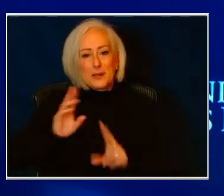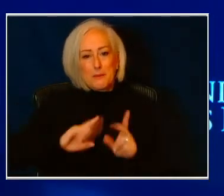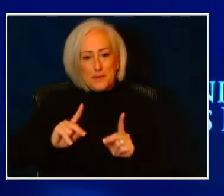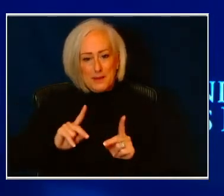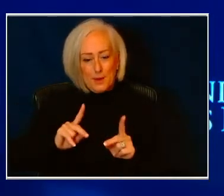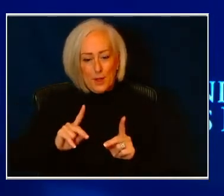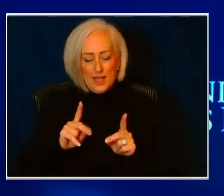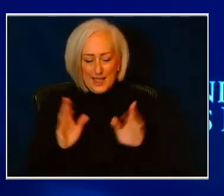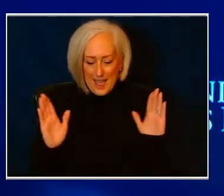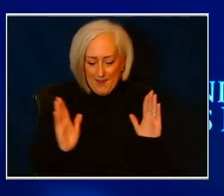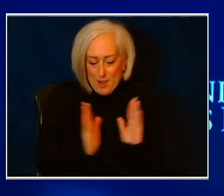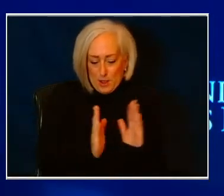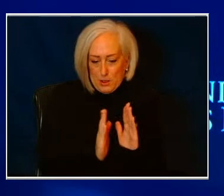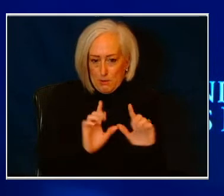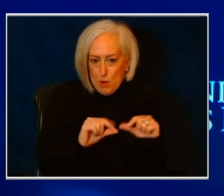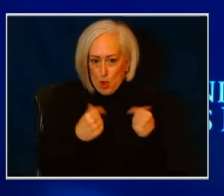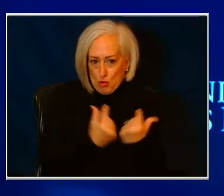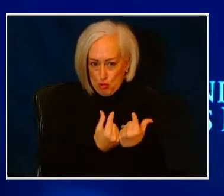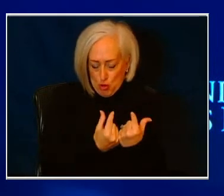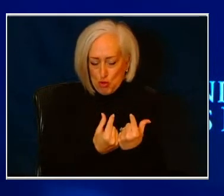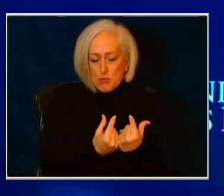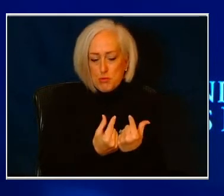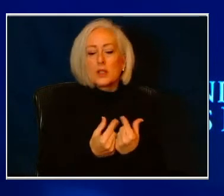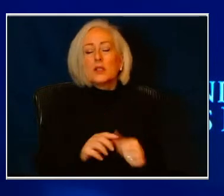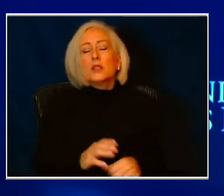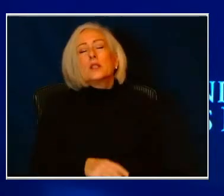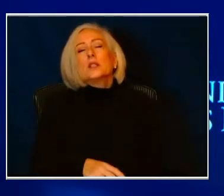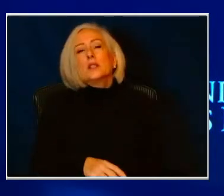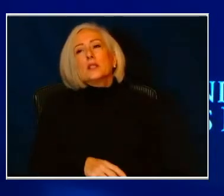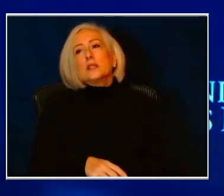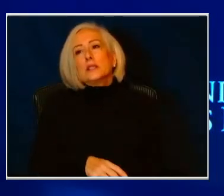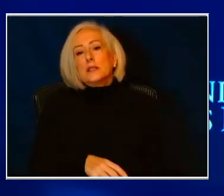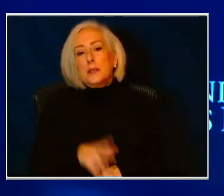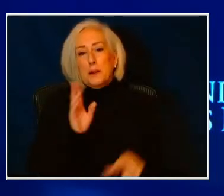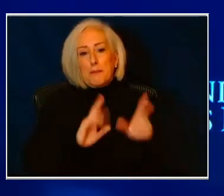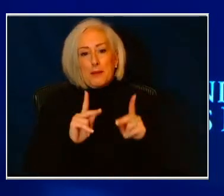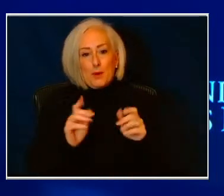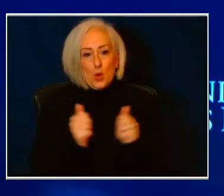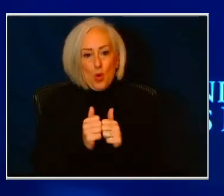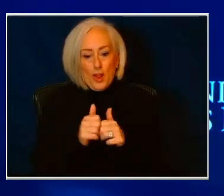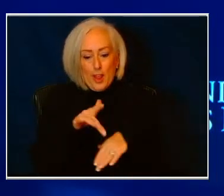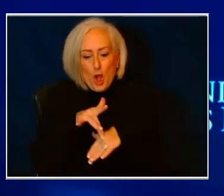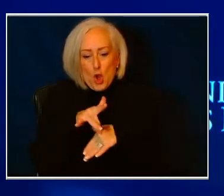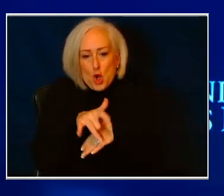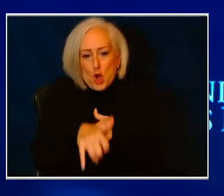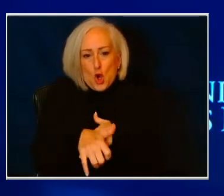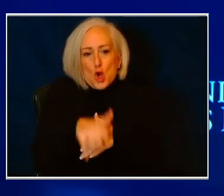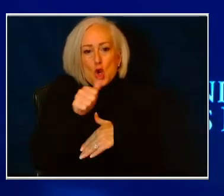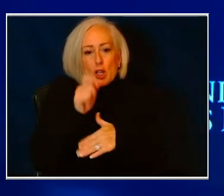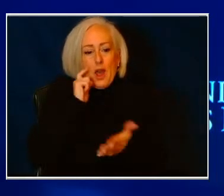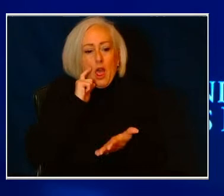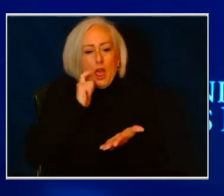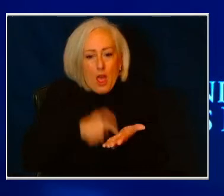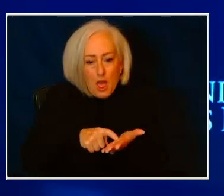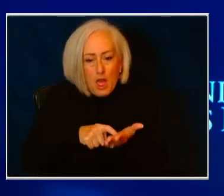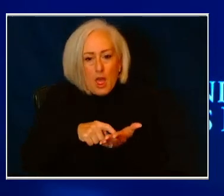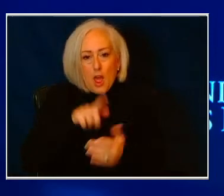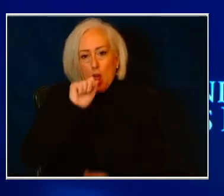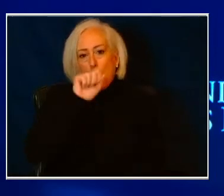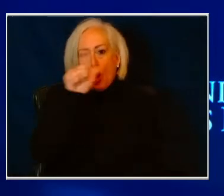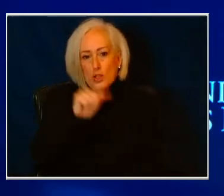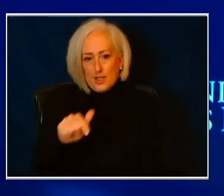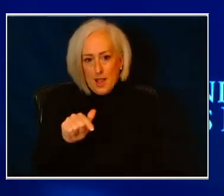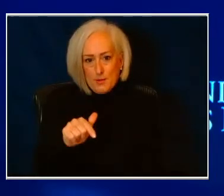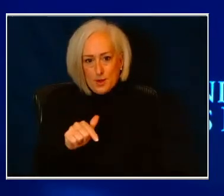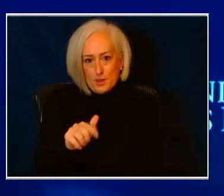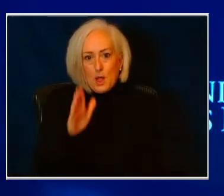band of patients that it's right for. And so really patients with the earliest changes of Alzheimer's disease. So we'll have to actually